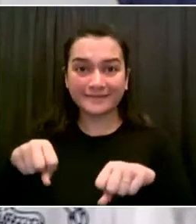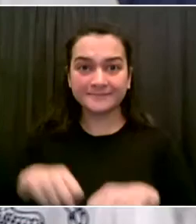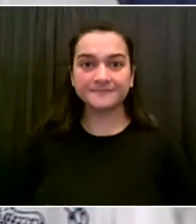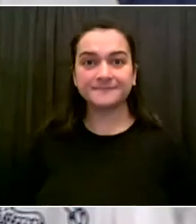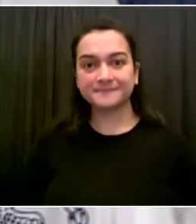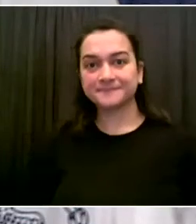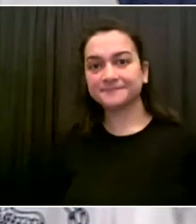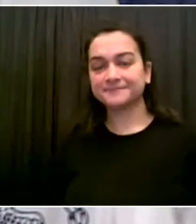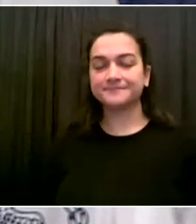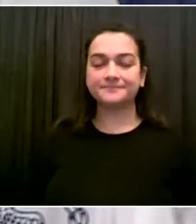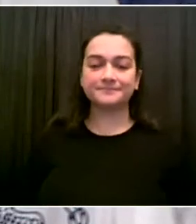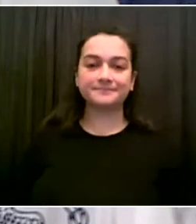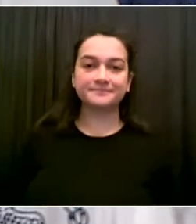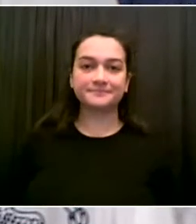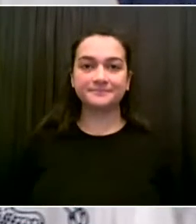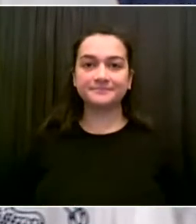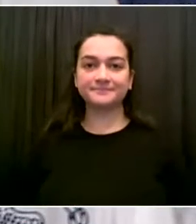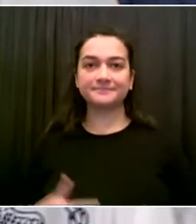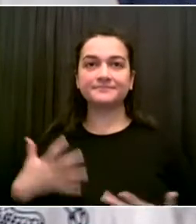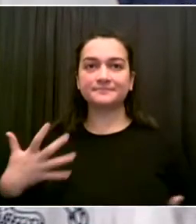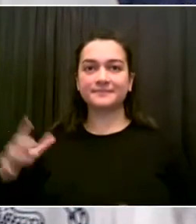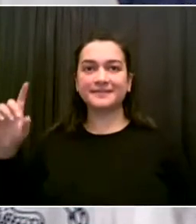is David Rodriguez from Telemundo.